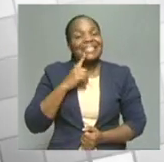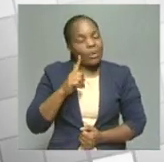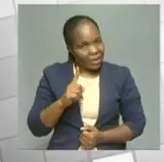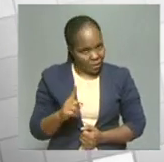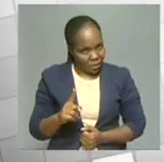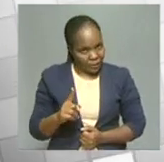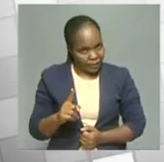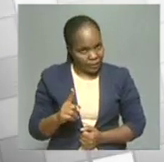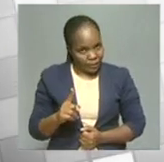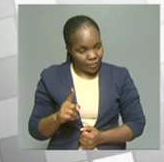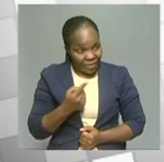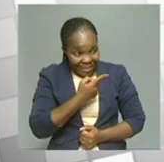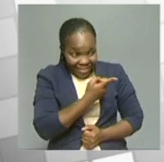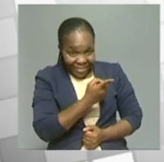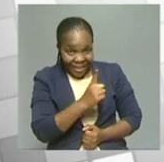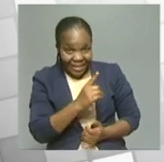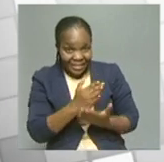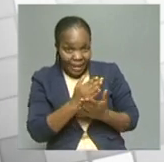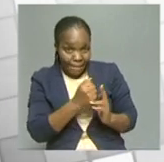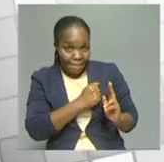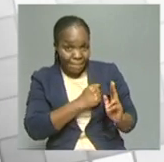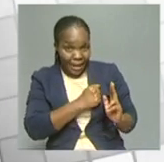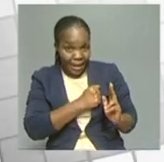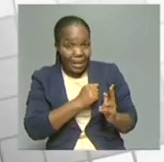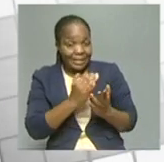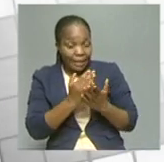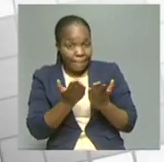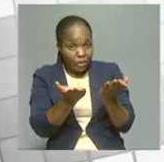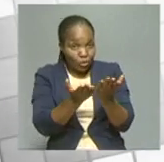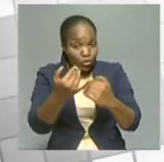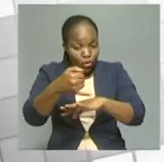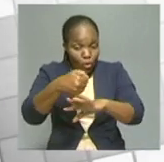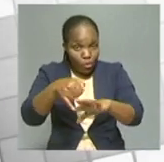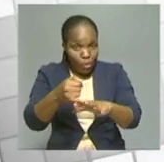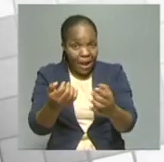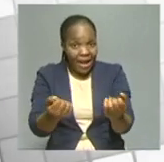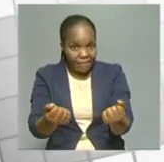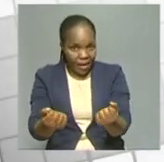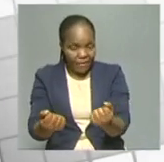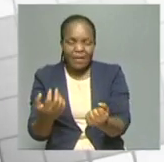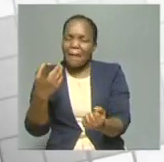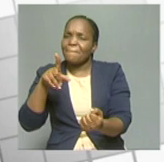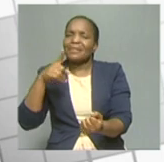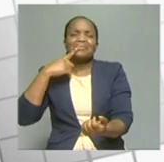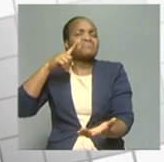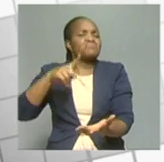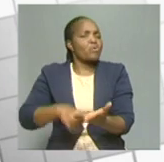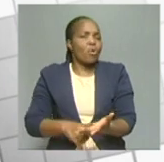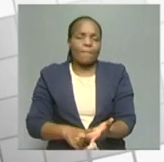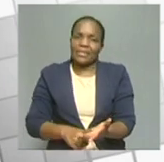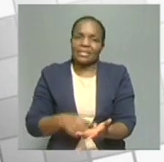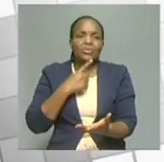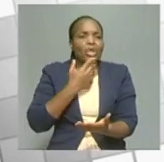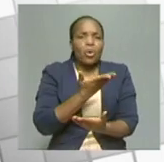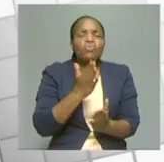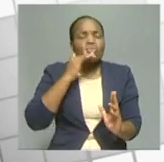although there are some spaces available, he could not guarantee that all those